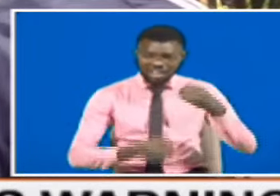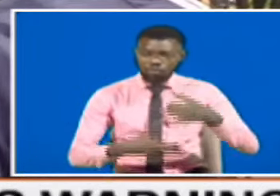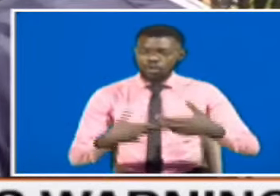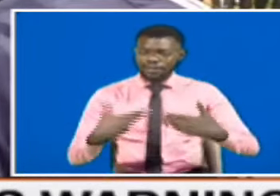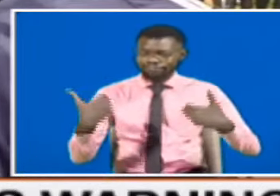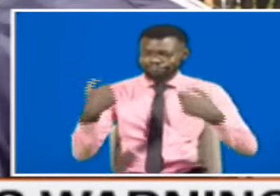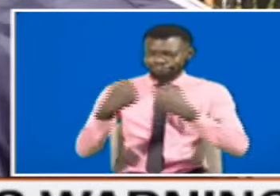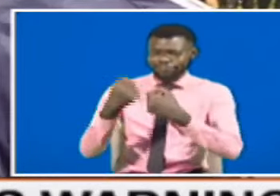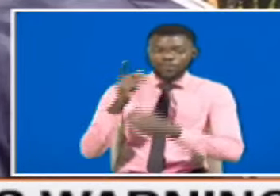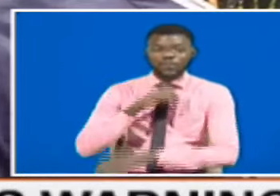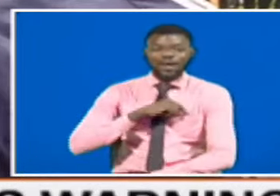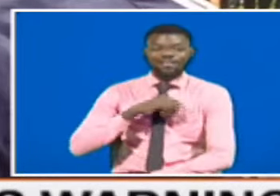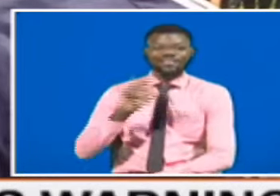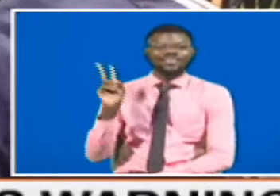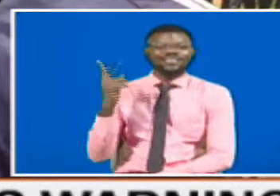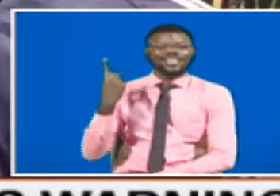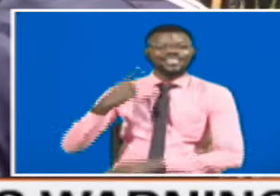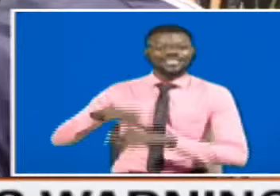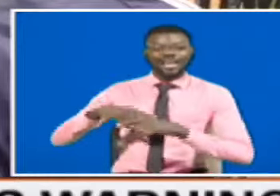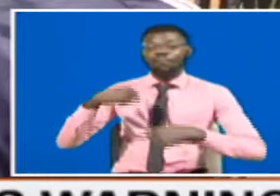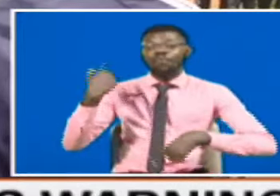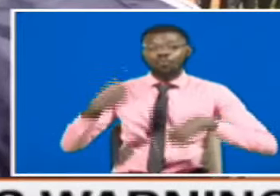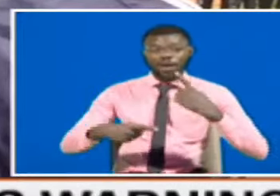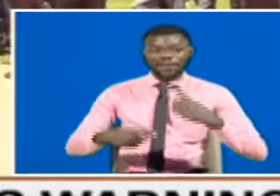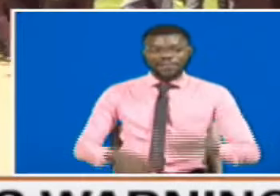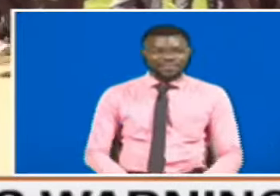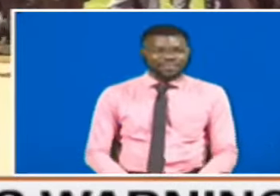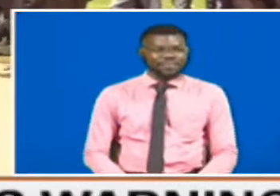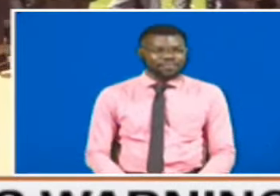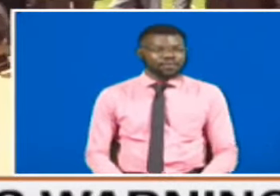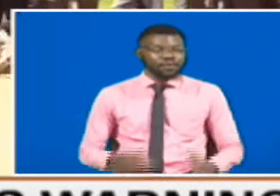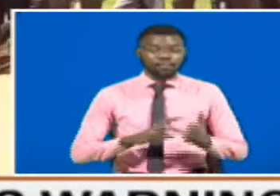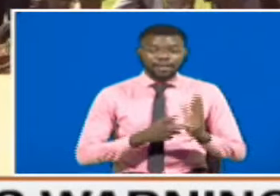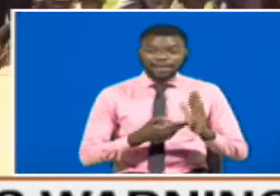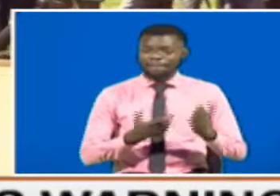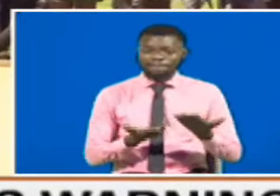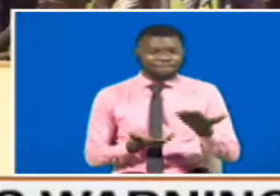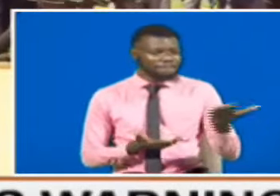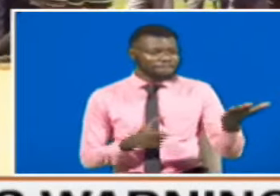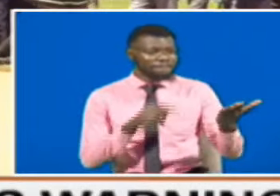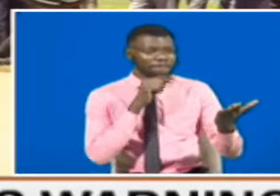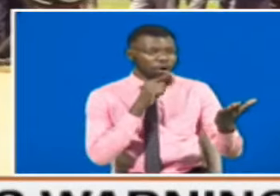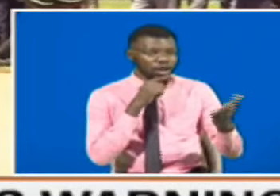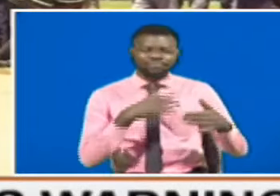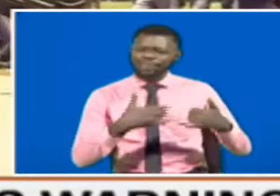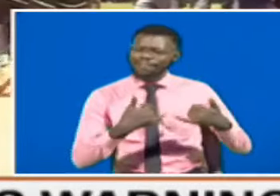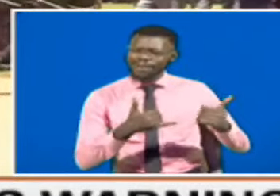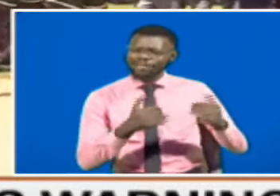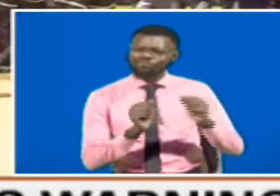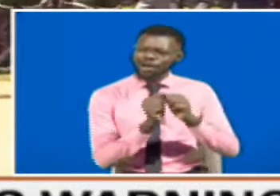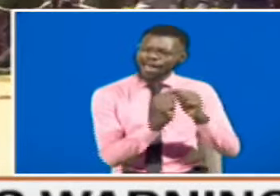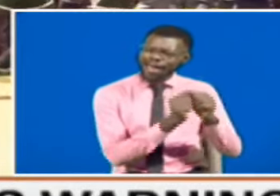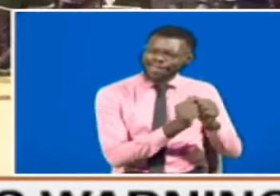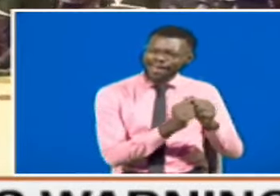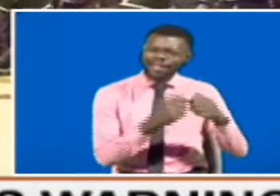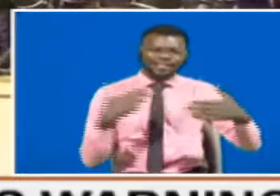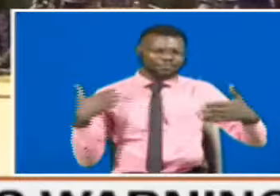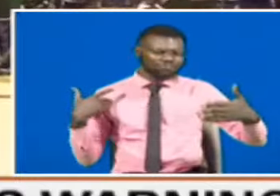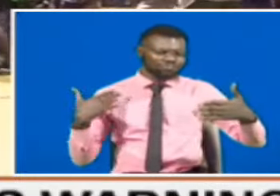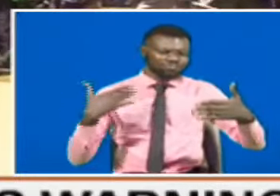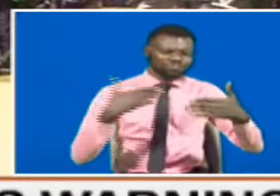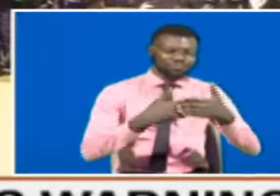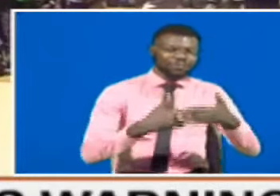This is the second one we are winning. Definitely these boys have played together for quite some time,